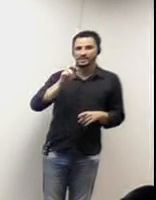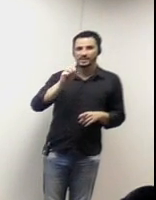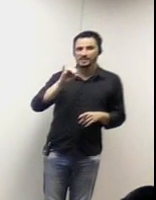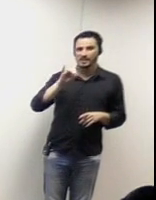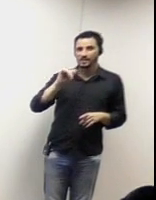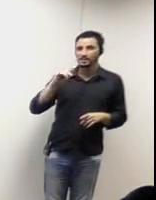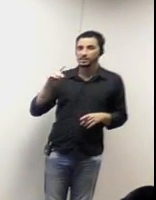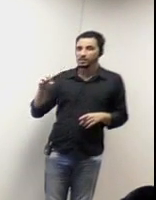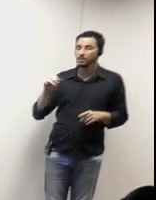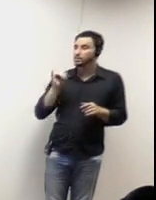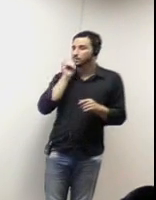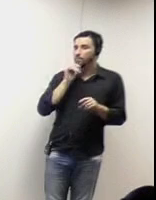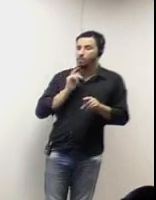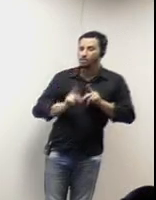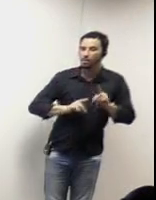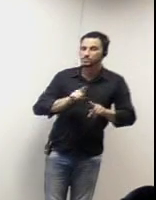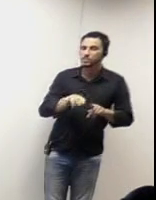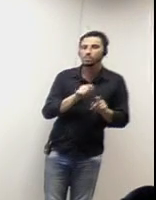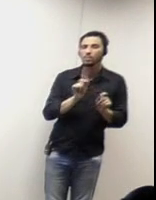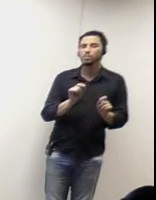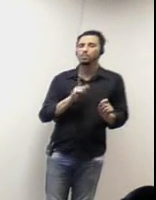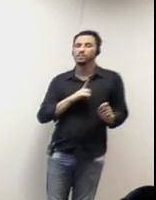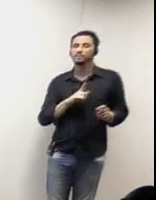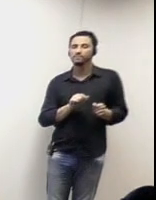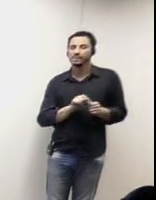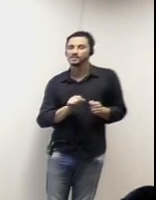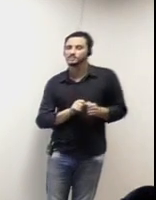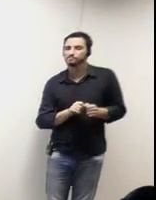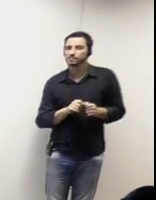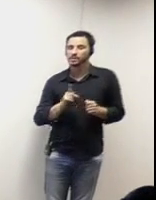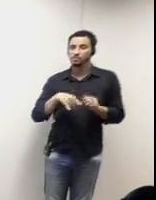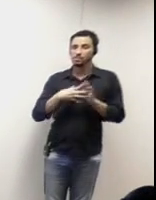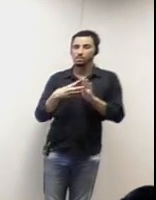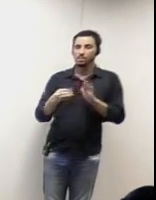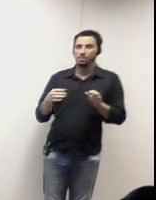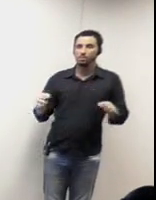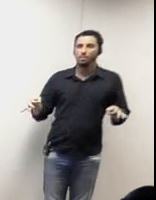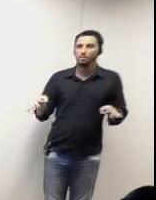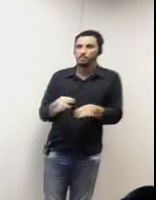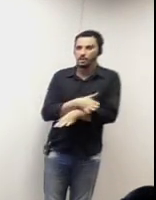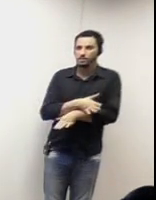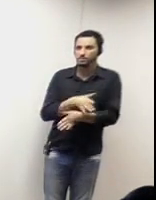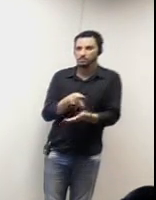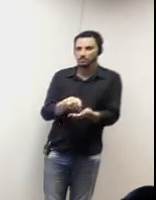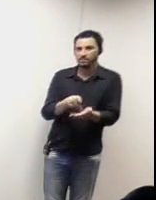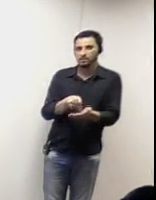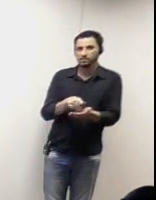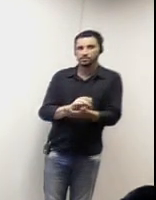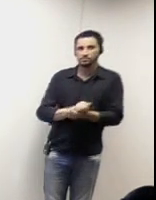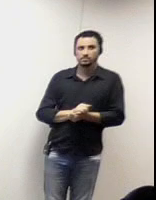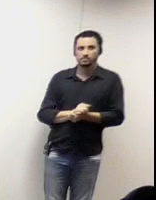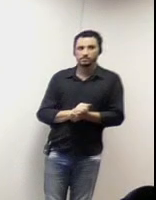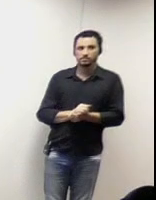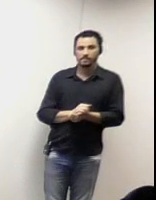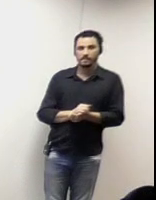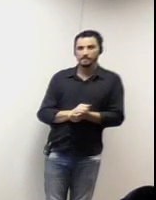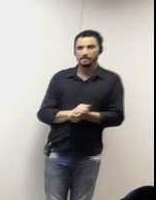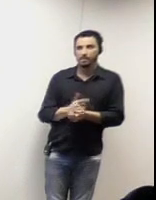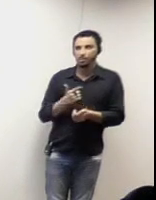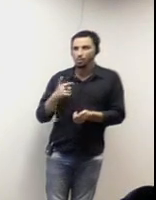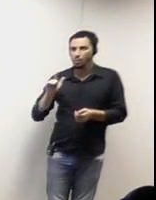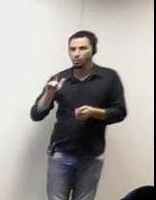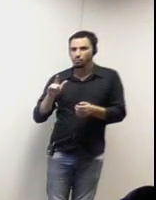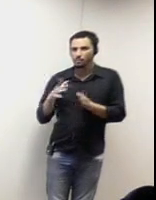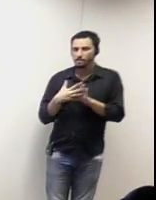It's a very complete model. This is another example. In the 2012 election, they thought that the